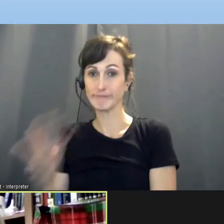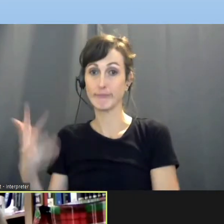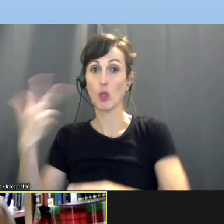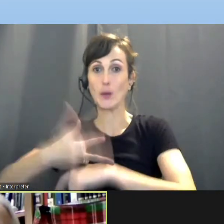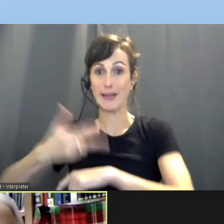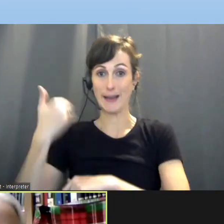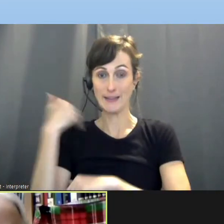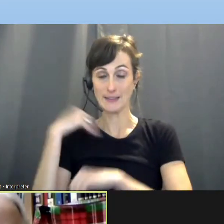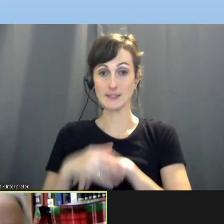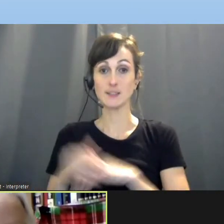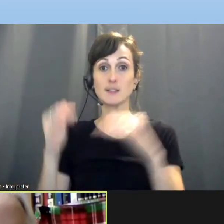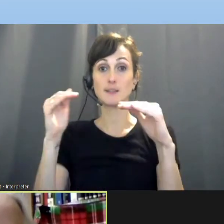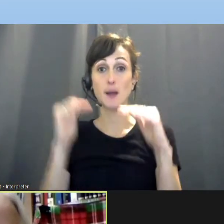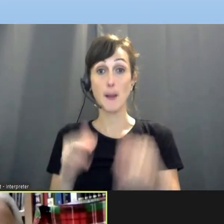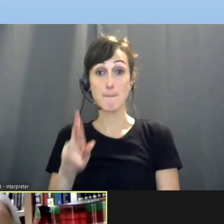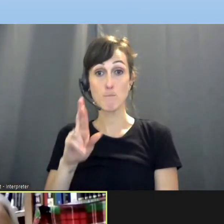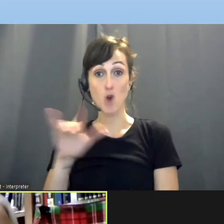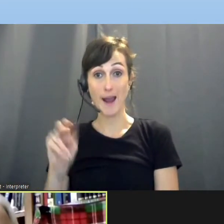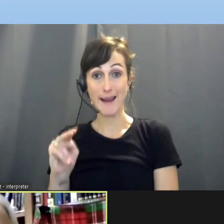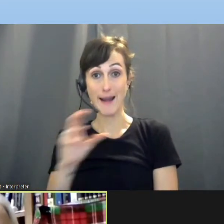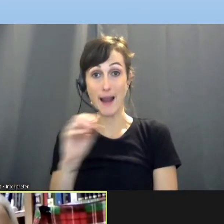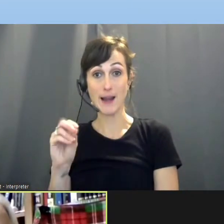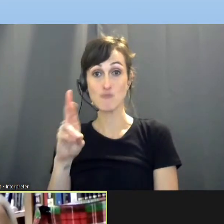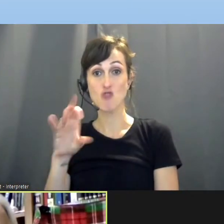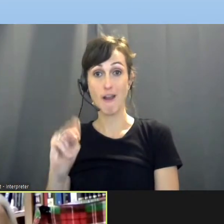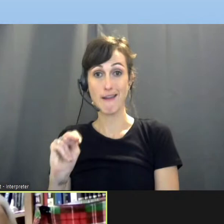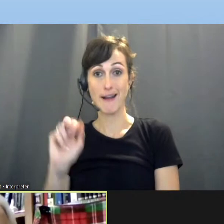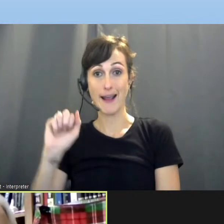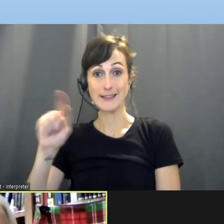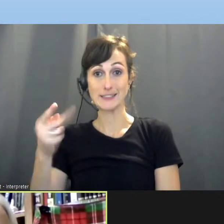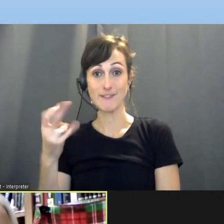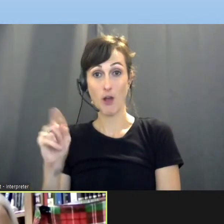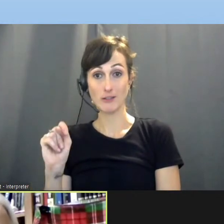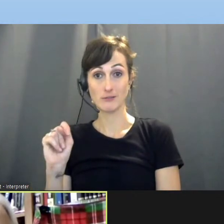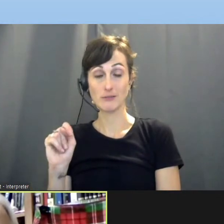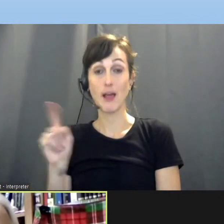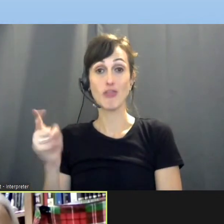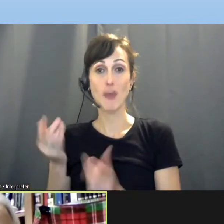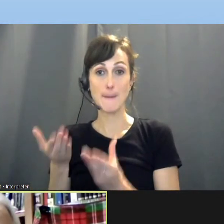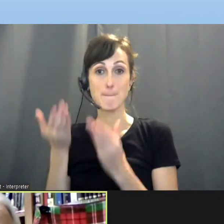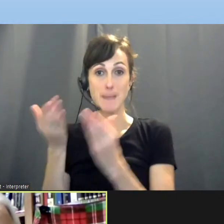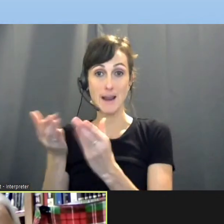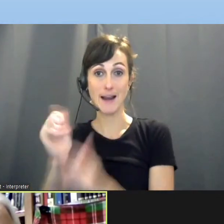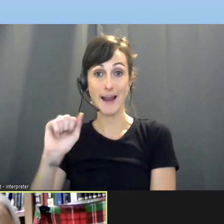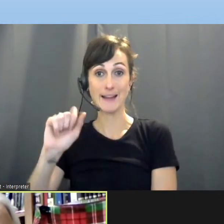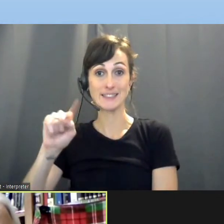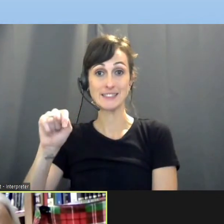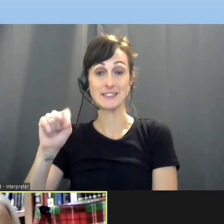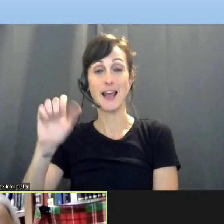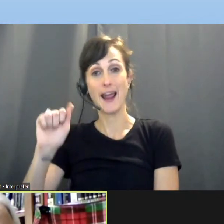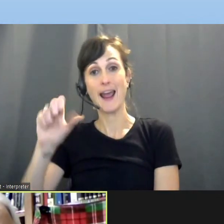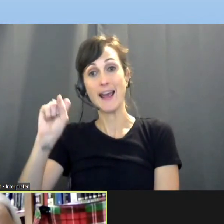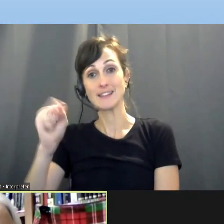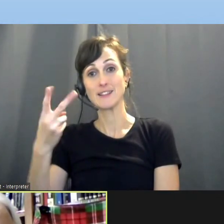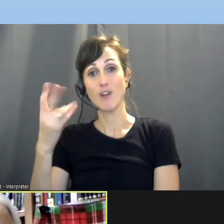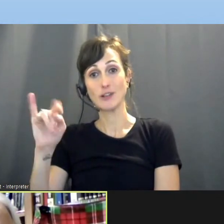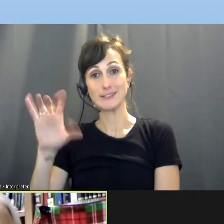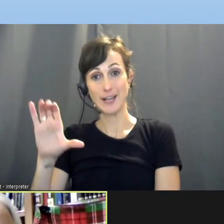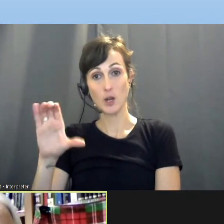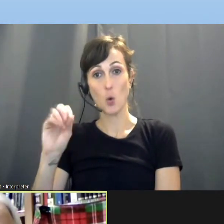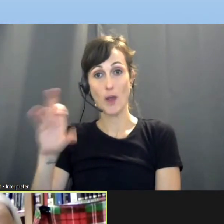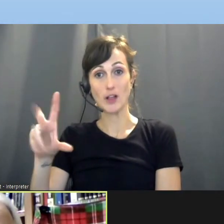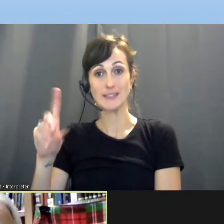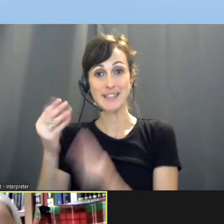On Bryan and Bryan Asphalt, they bid on asphaltic oil sand and